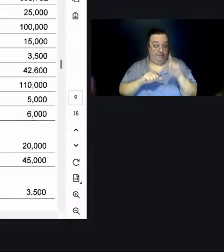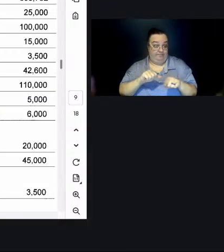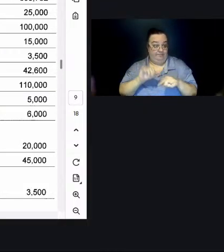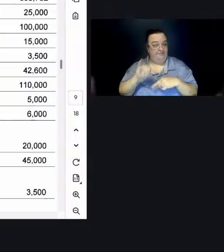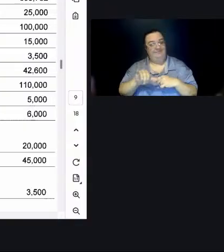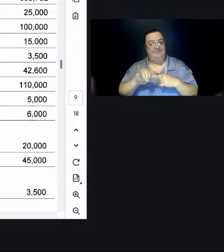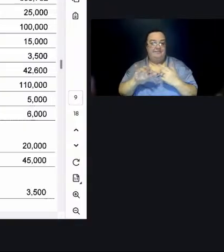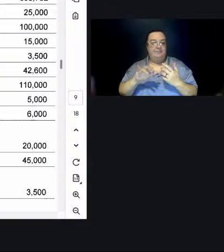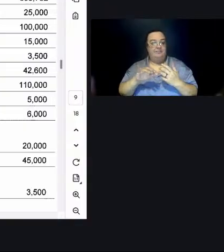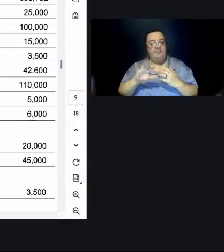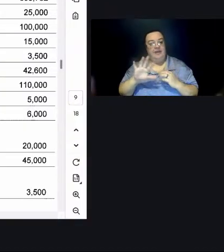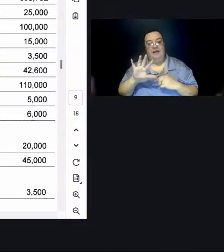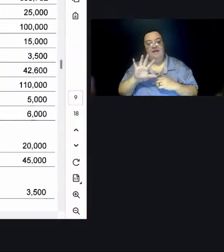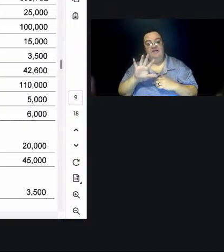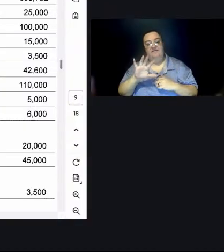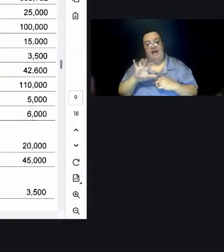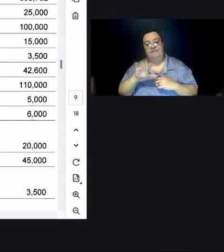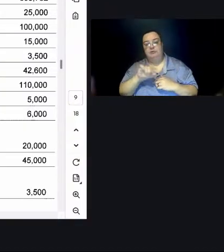500s.